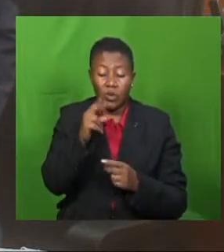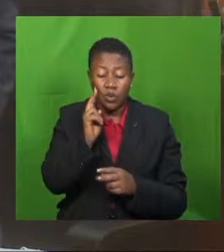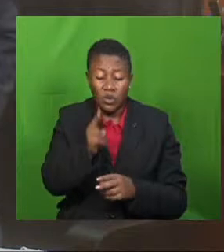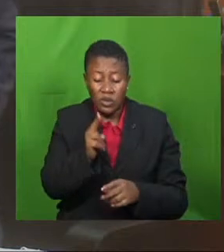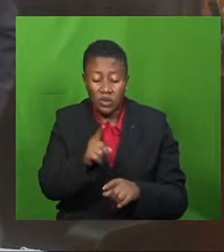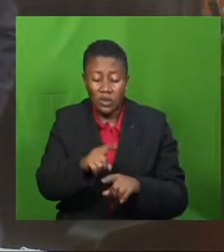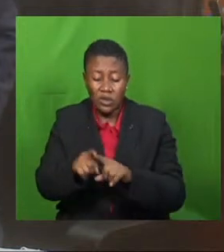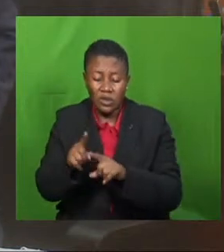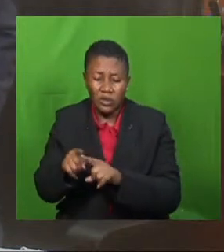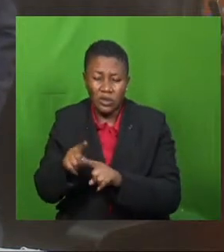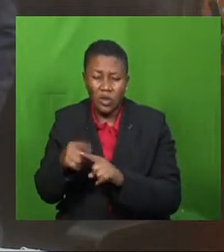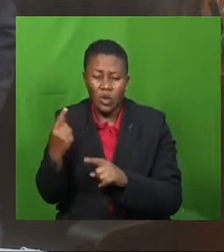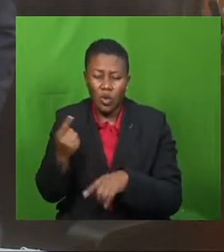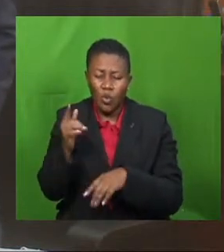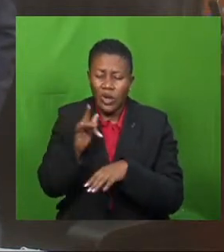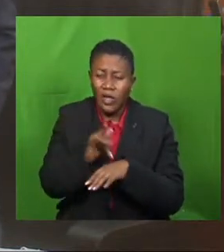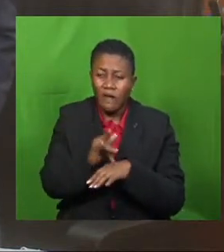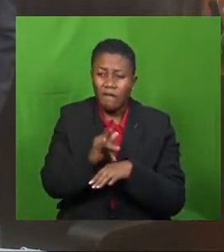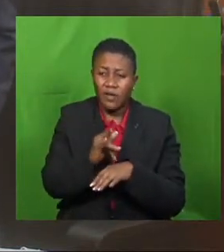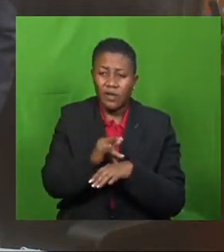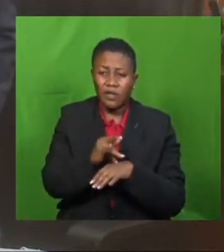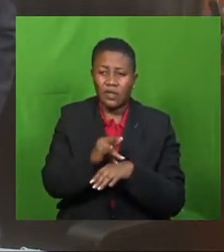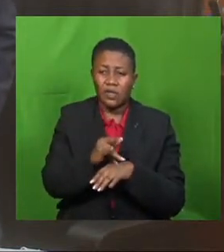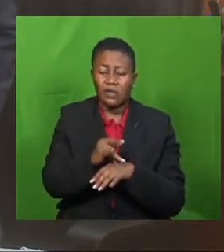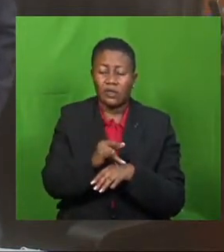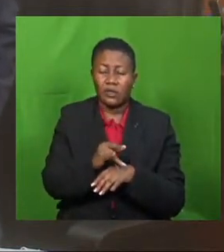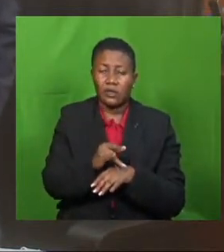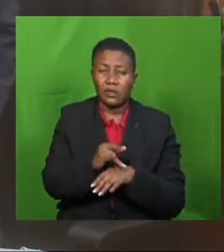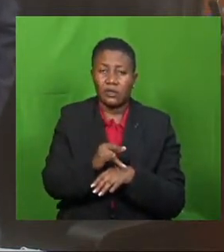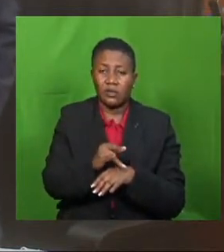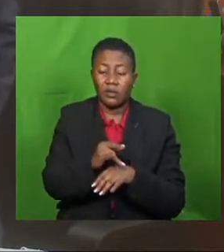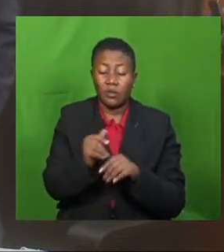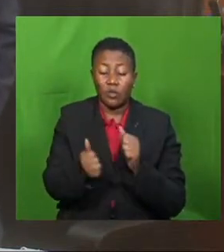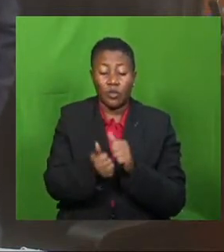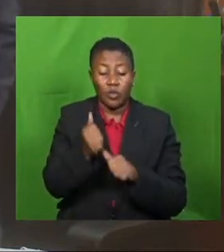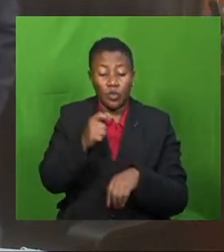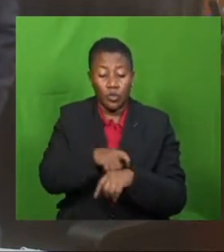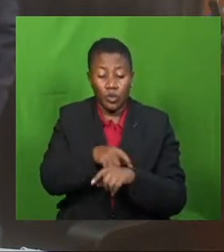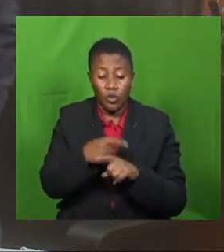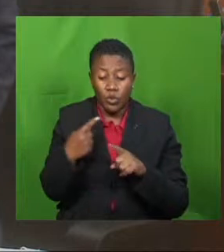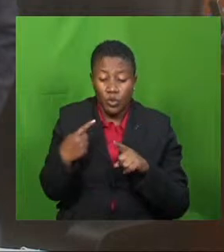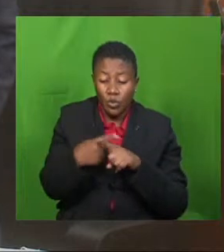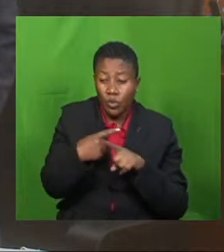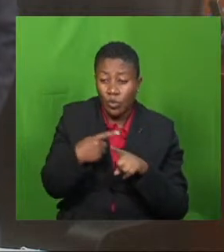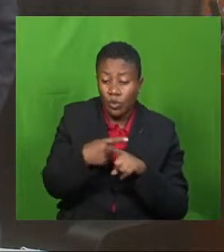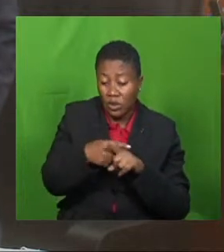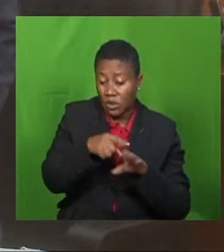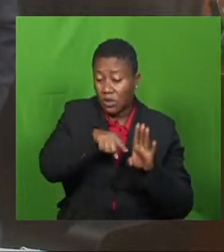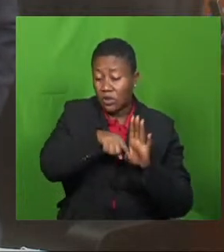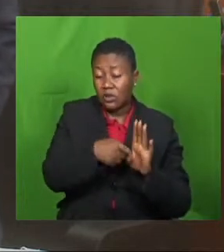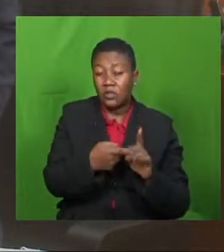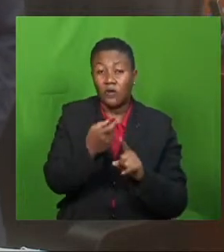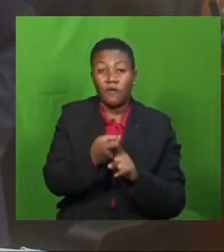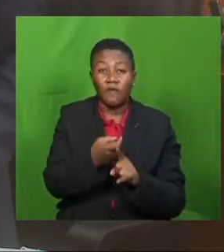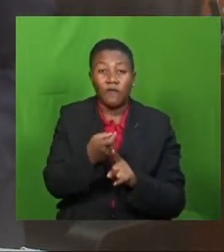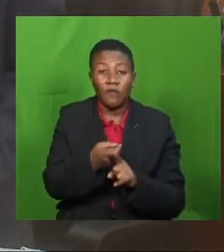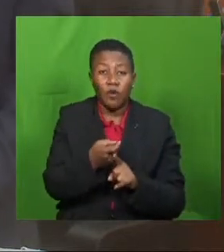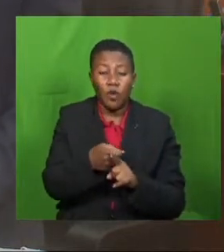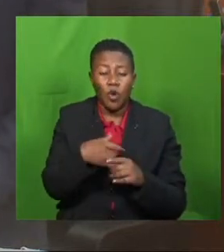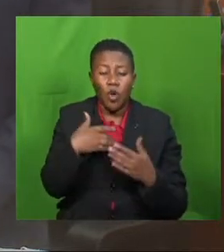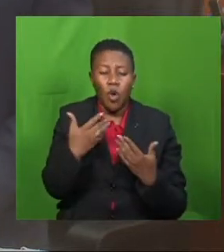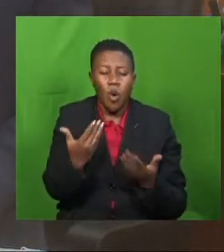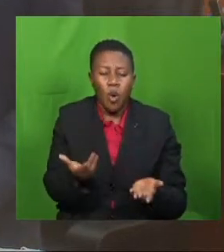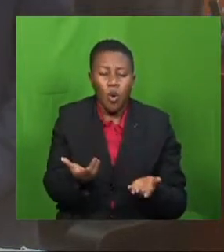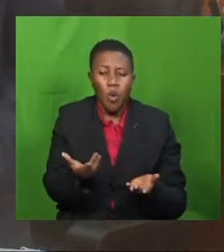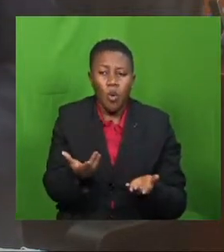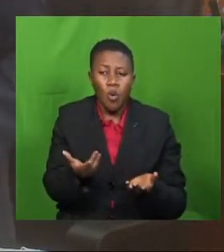of some jihadists, is on the ascendancy. Oftentimes, the conflict ensues from or is